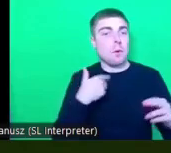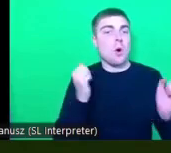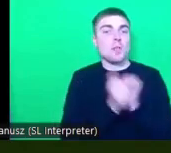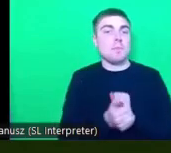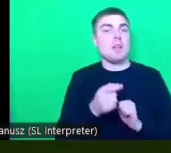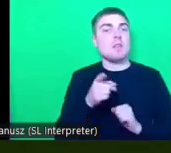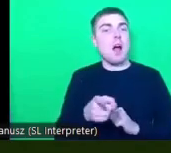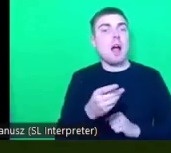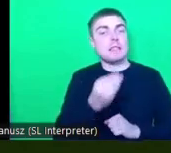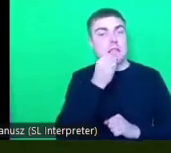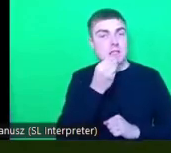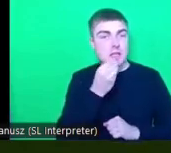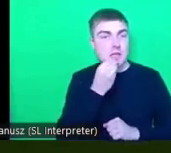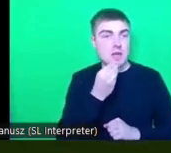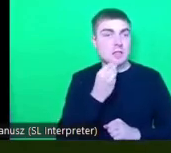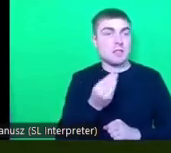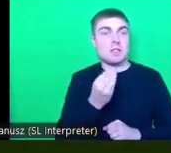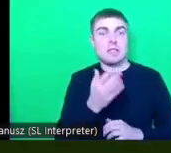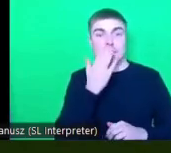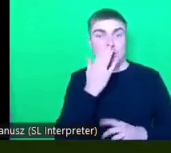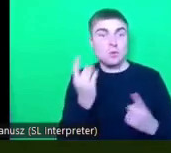are actually pretty quickly to